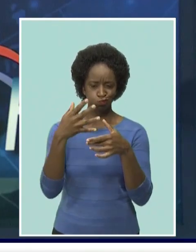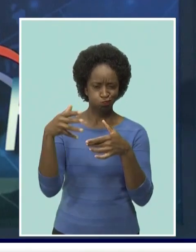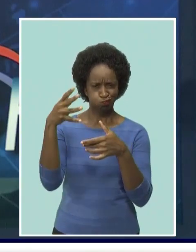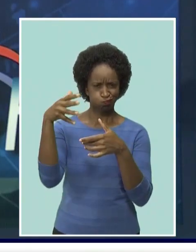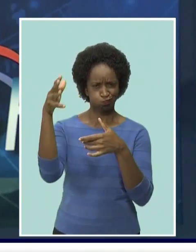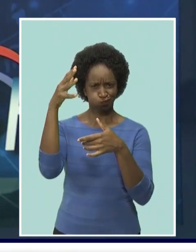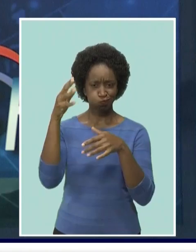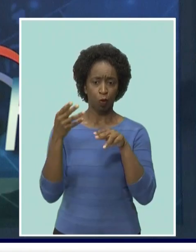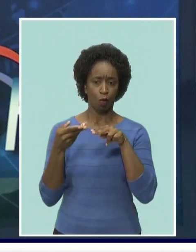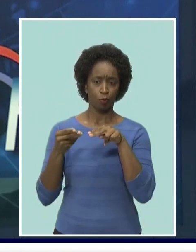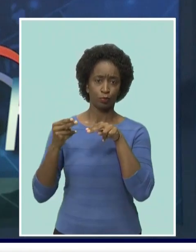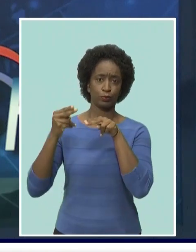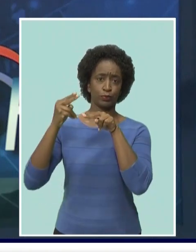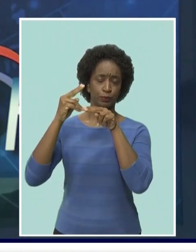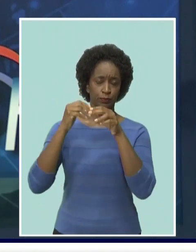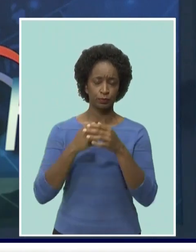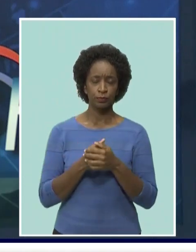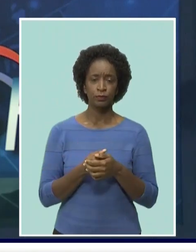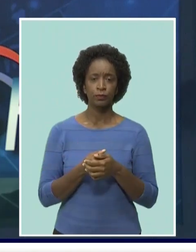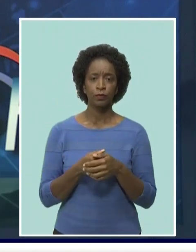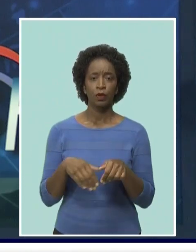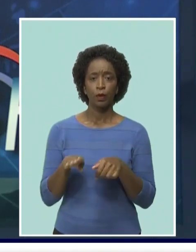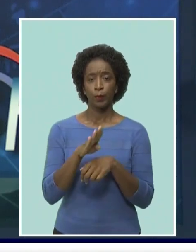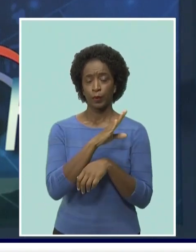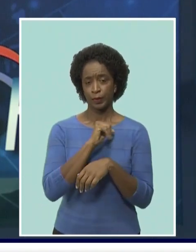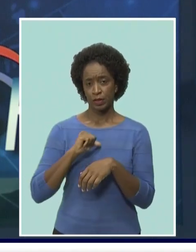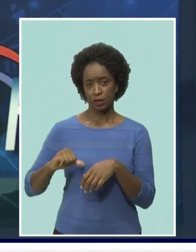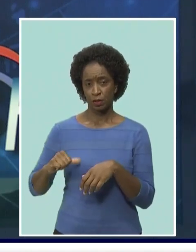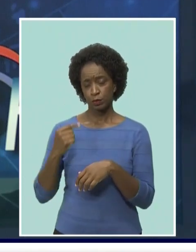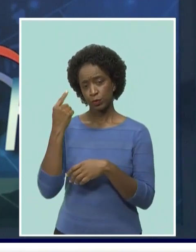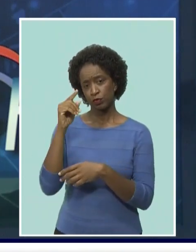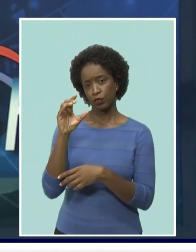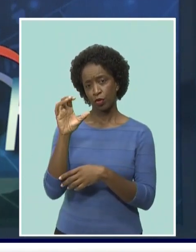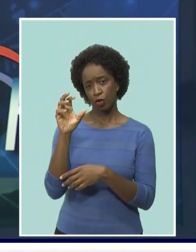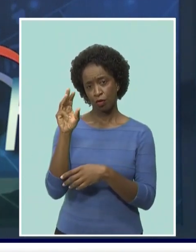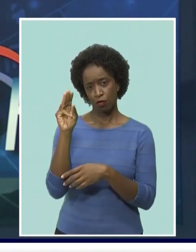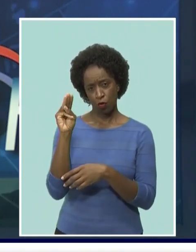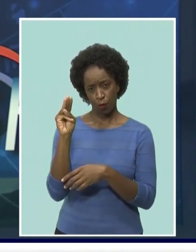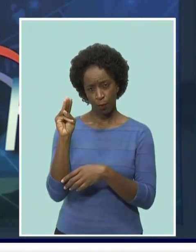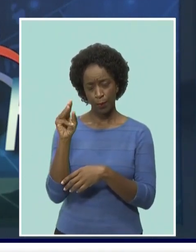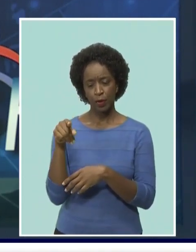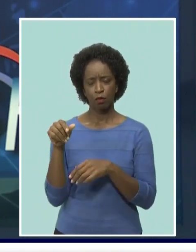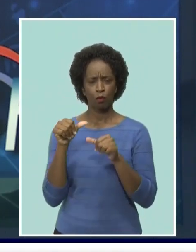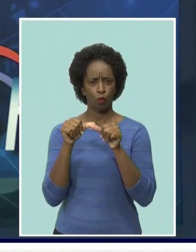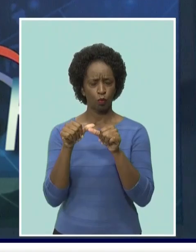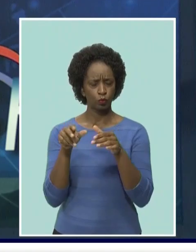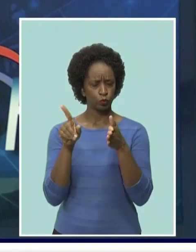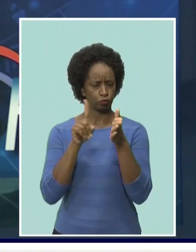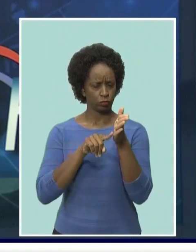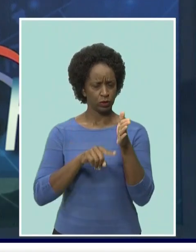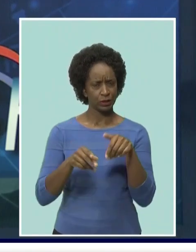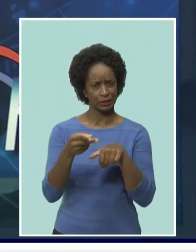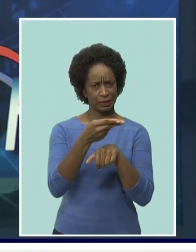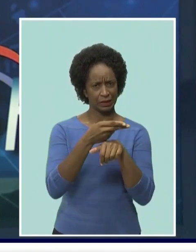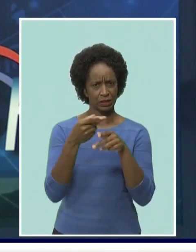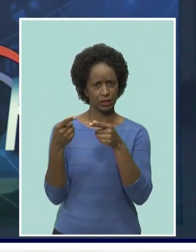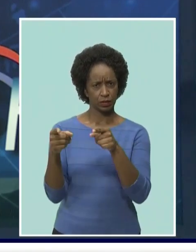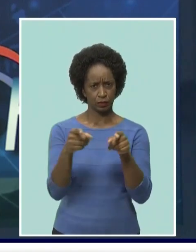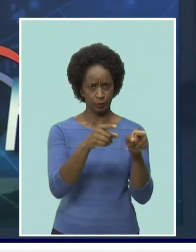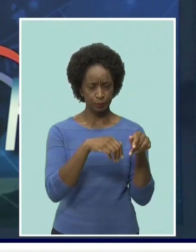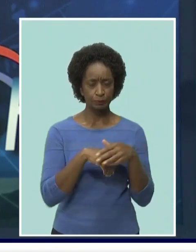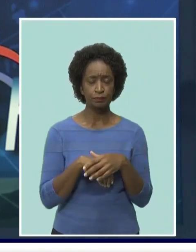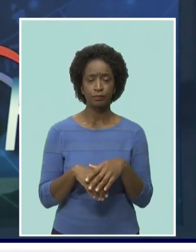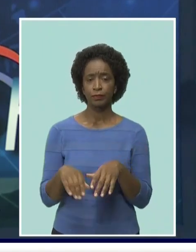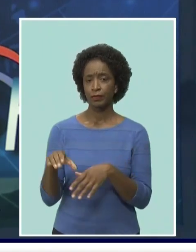Barbados' ambassador to CARICOM, David Commichong, is keeping abreast of developments in Haiti. CARICOM has been holding several meetings with Haitian